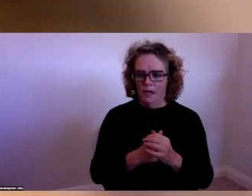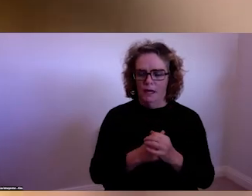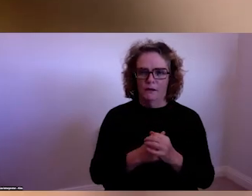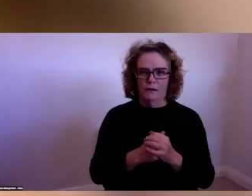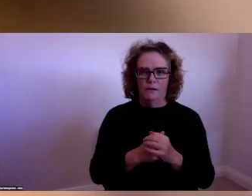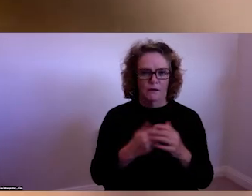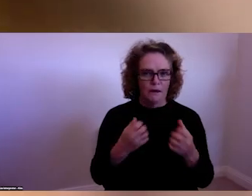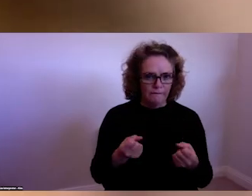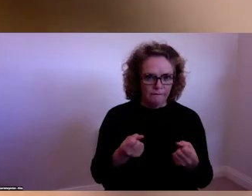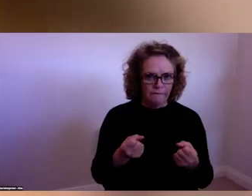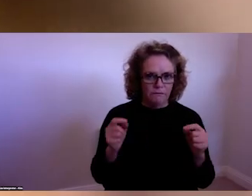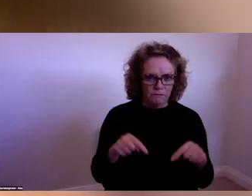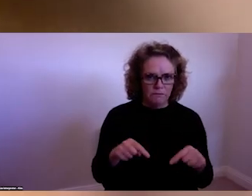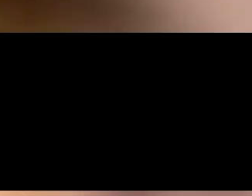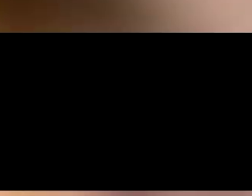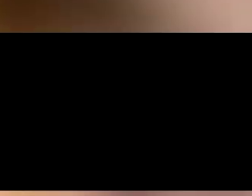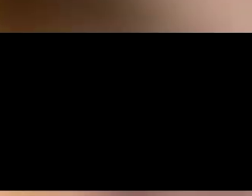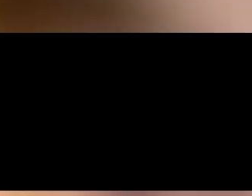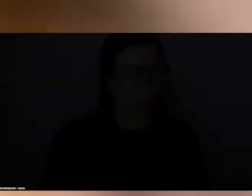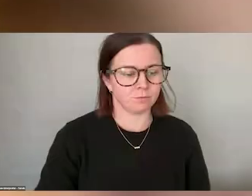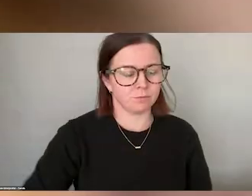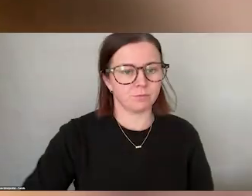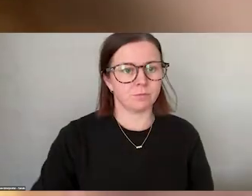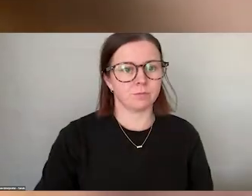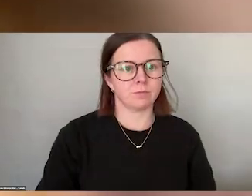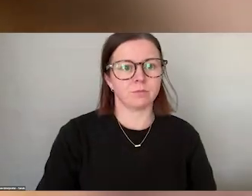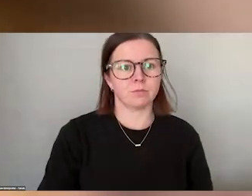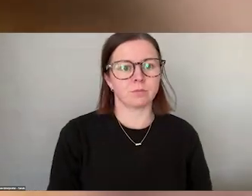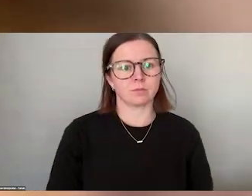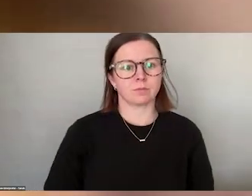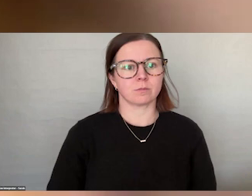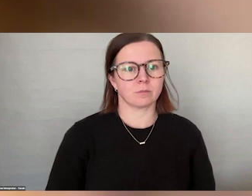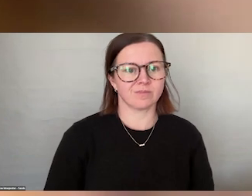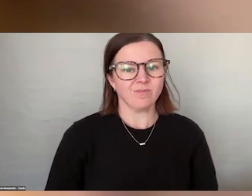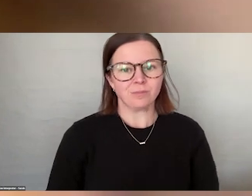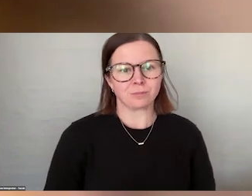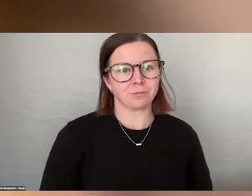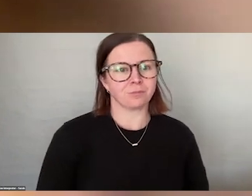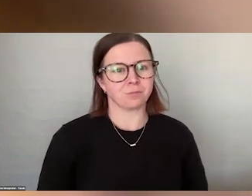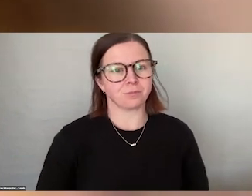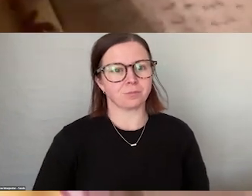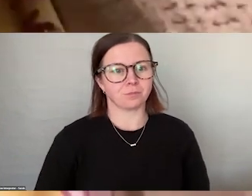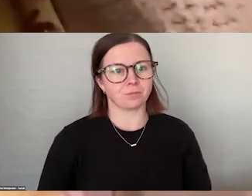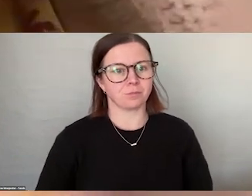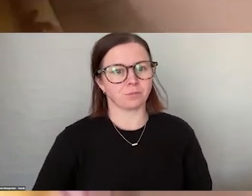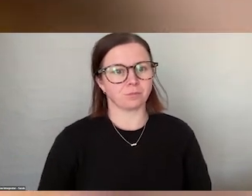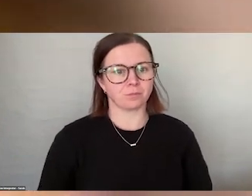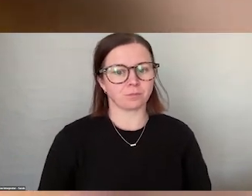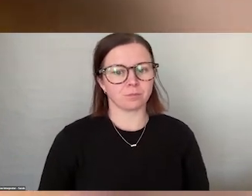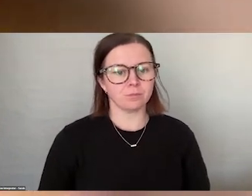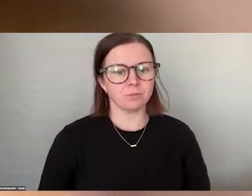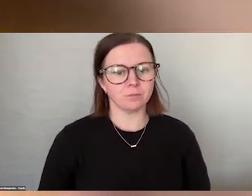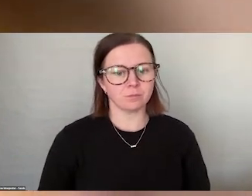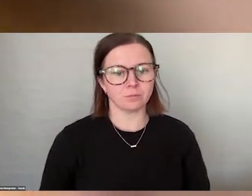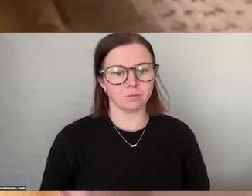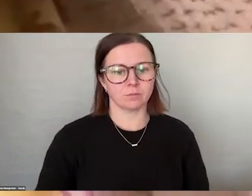around Australia or outside Australia we could adapt or adopt? Is there other countries that already